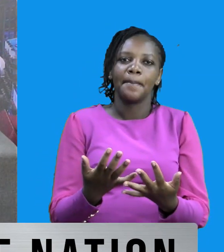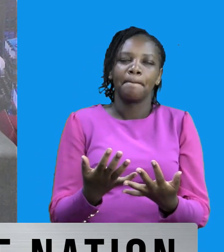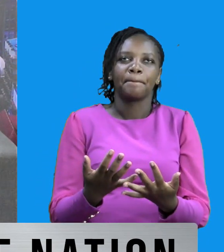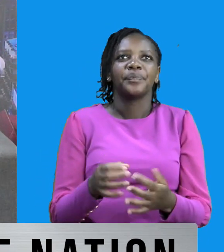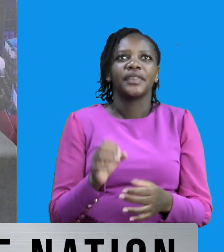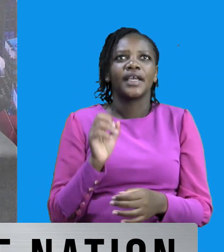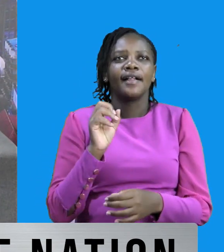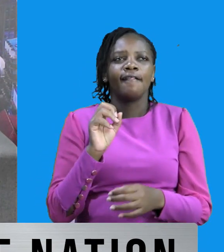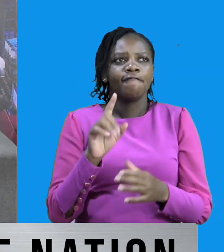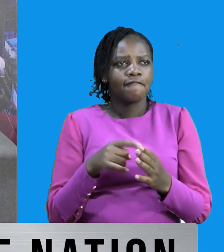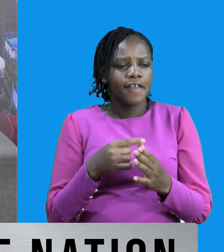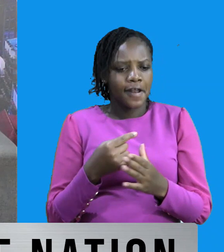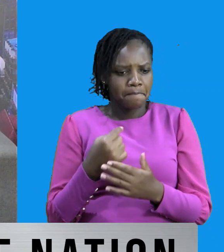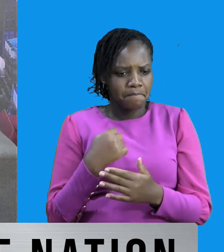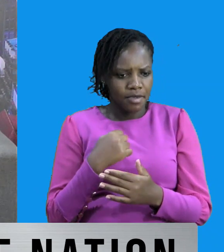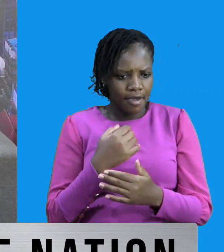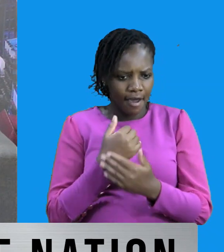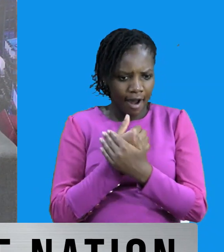have a friend and in the